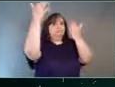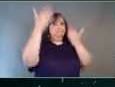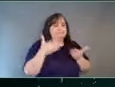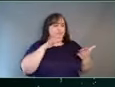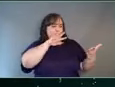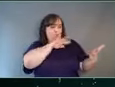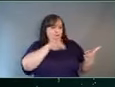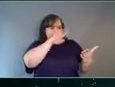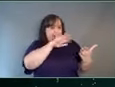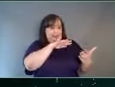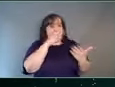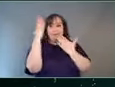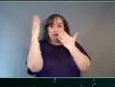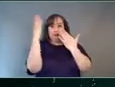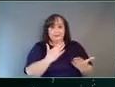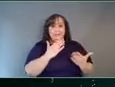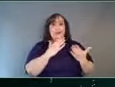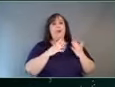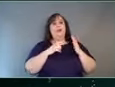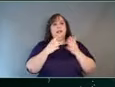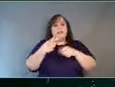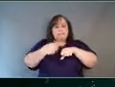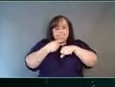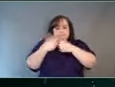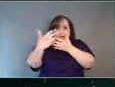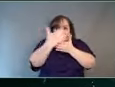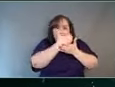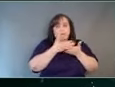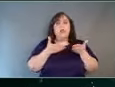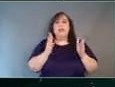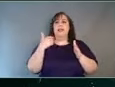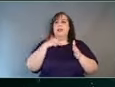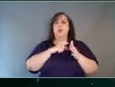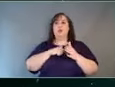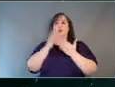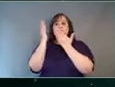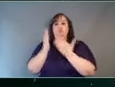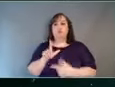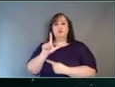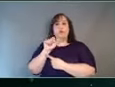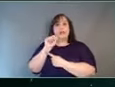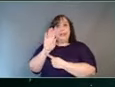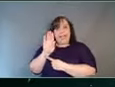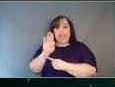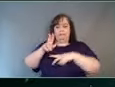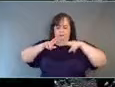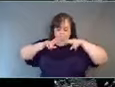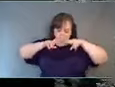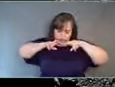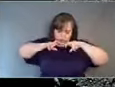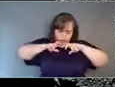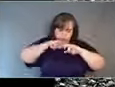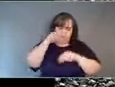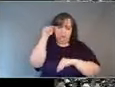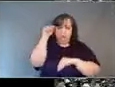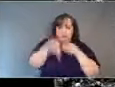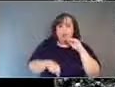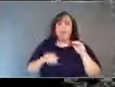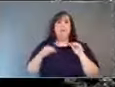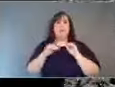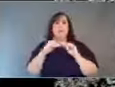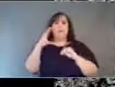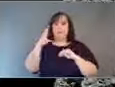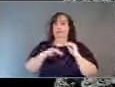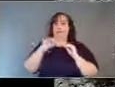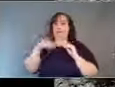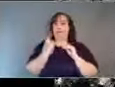returning samples lets us study asteroid material in our laboratories with a lot more detail than we can gather from a spacecraft. OSIRIS-REx